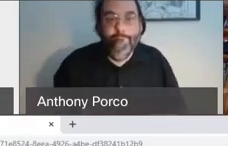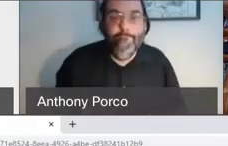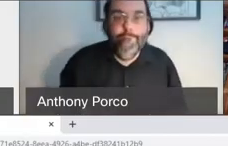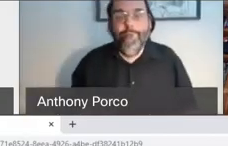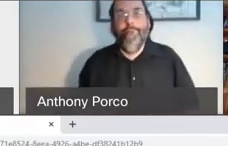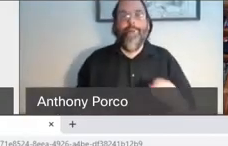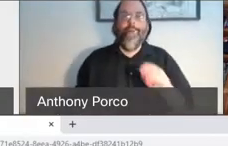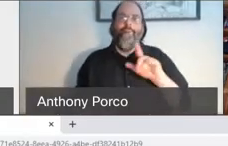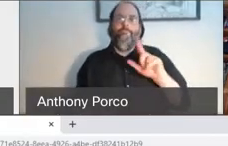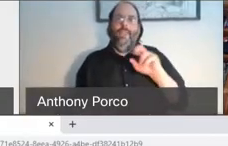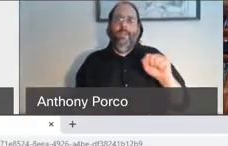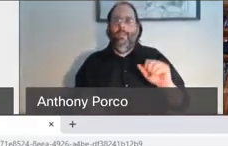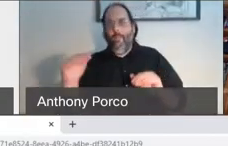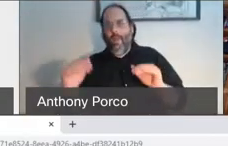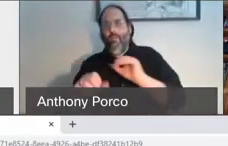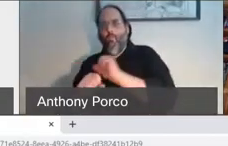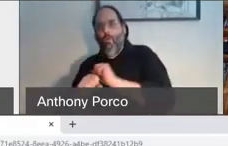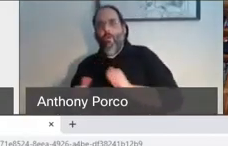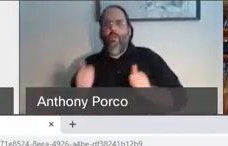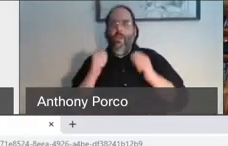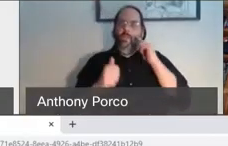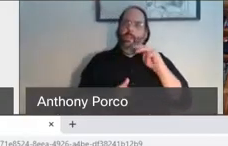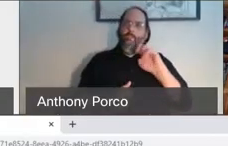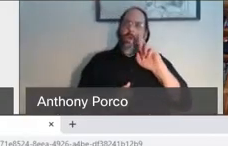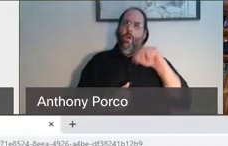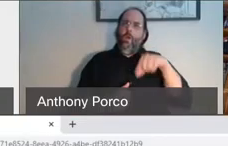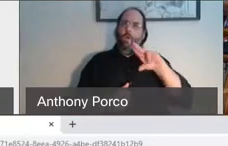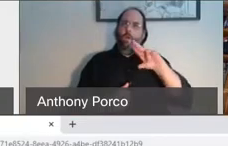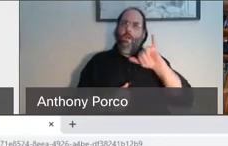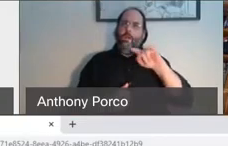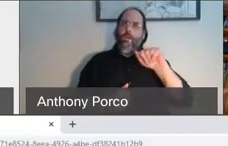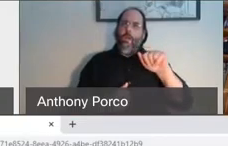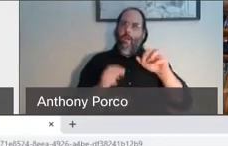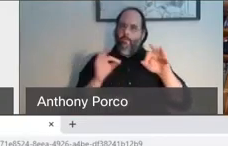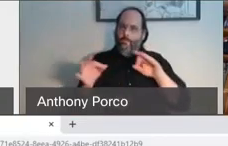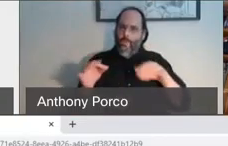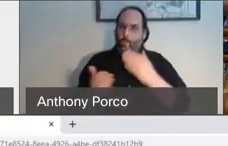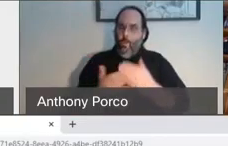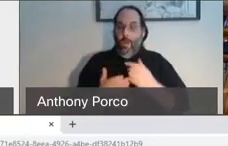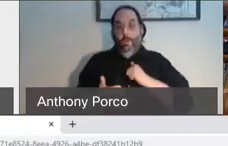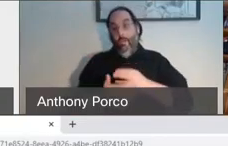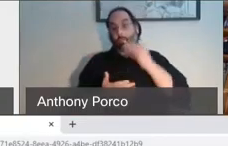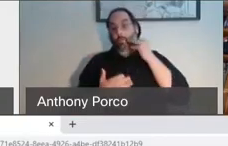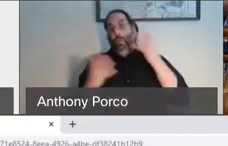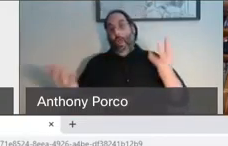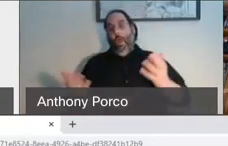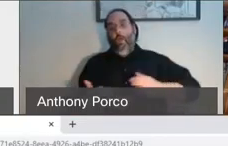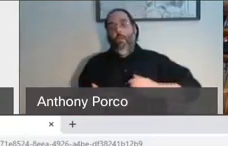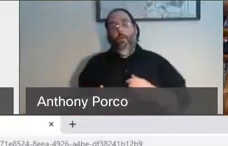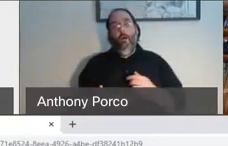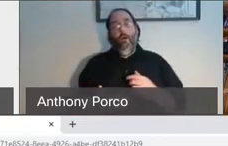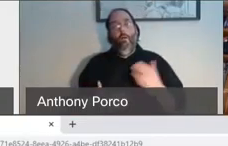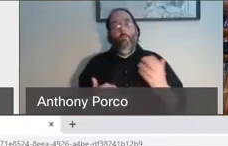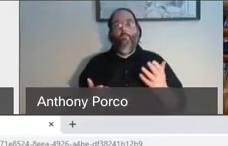wellness, balancing work life. I think Marquita did a great job today talking about how to balance our work life. I learned a number of things from that. Providers